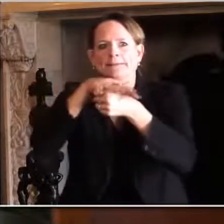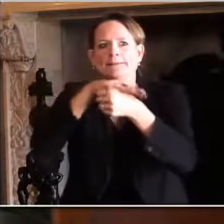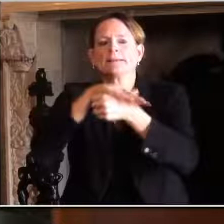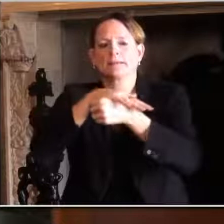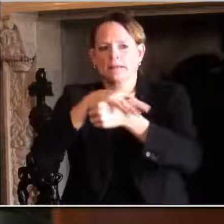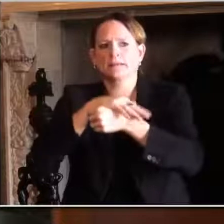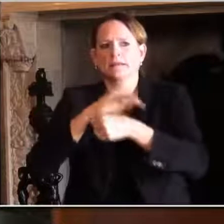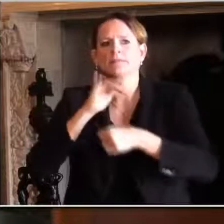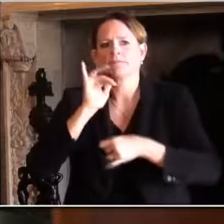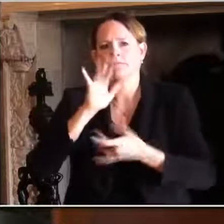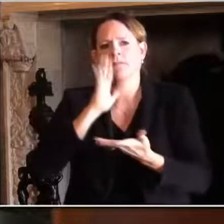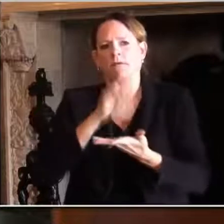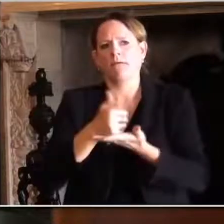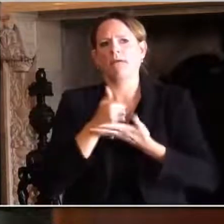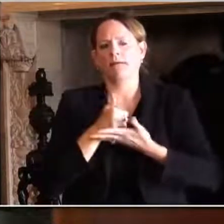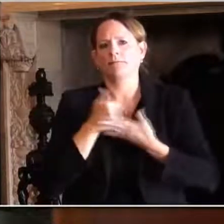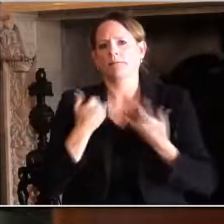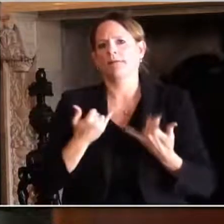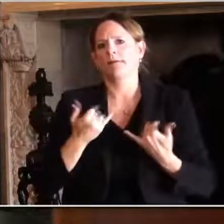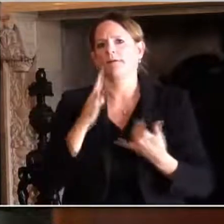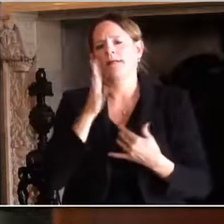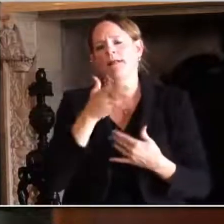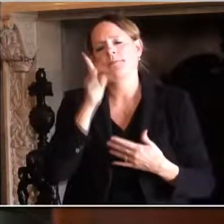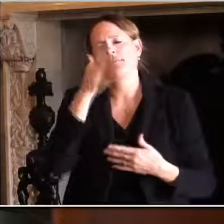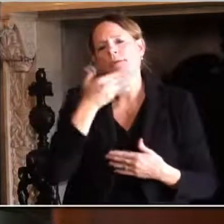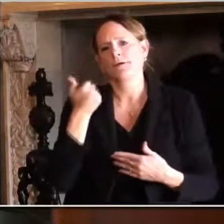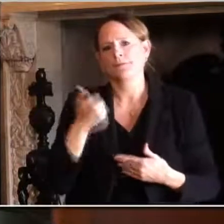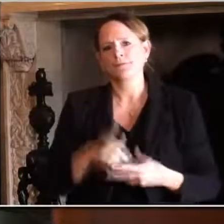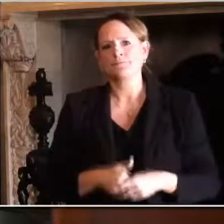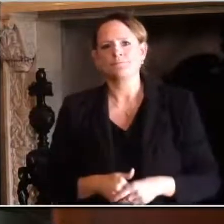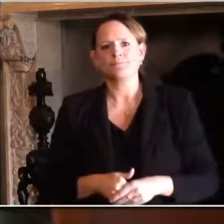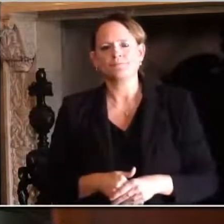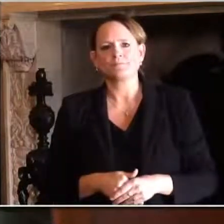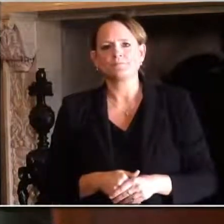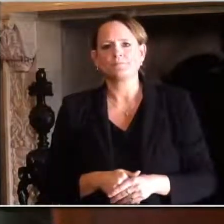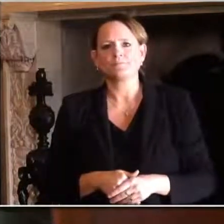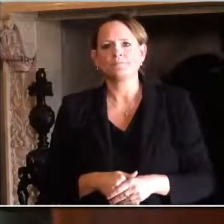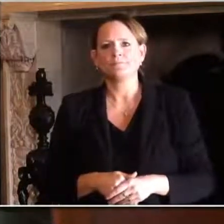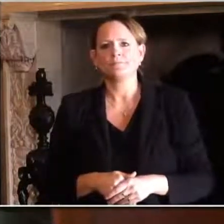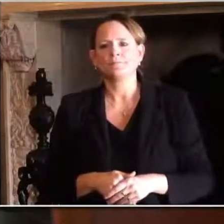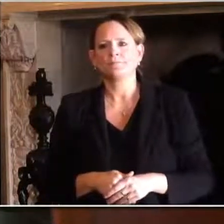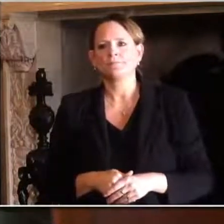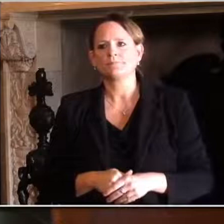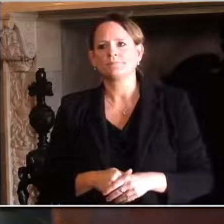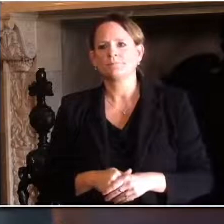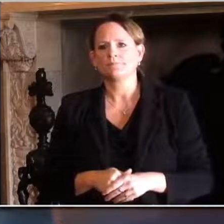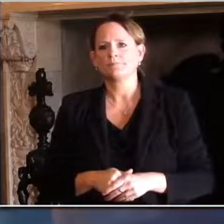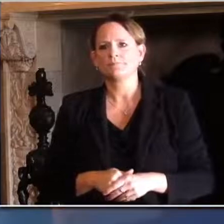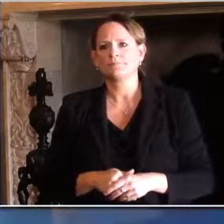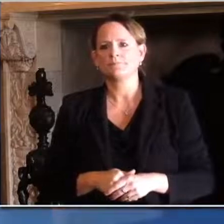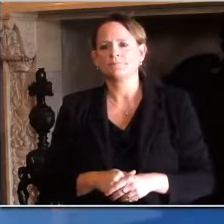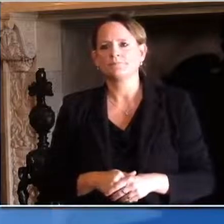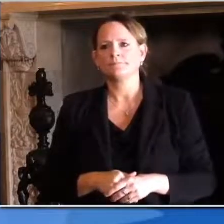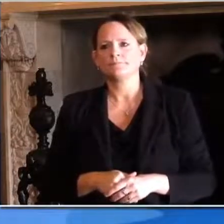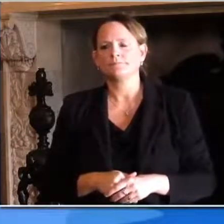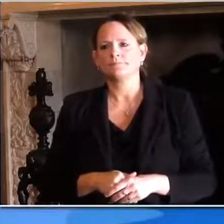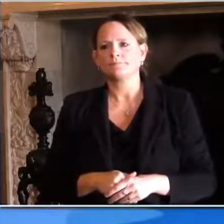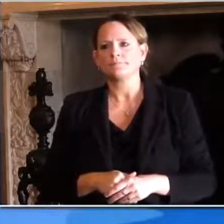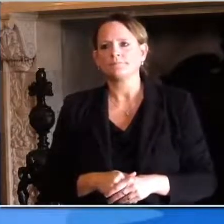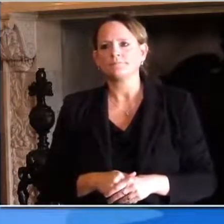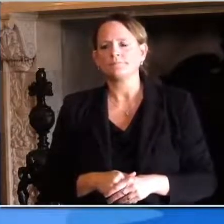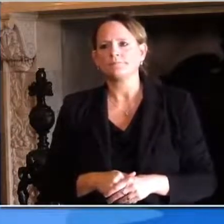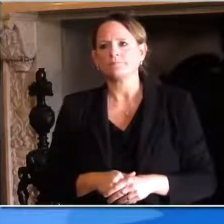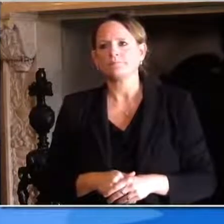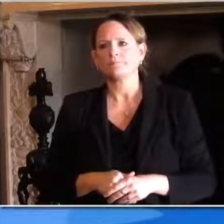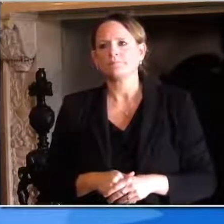the spread as low as possible. Okay, thank you, Madeline. Now to Steve